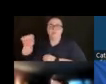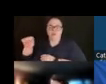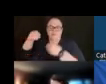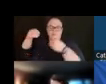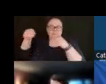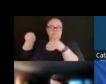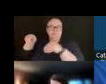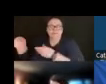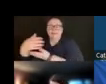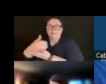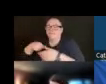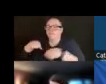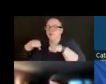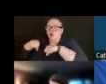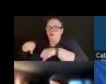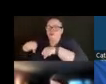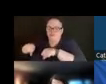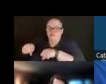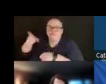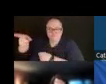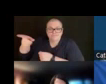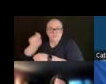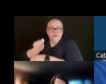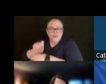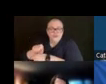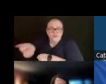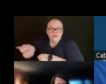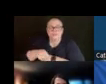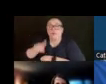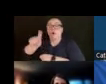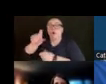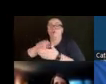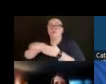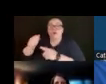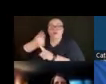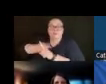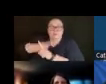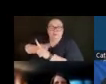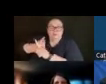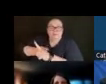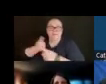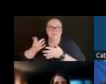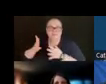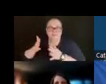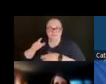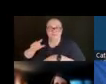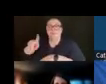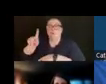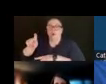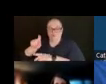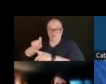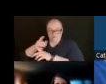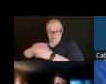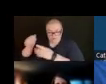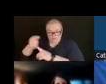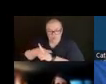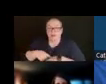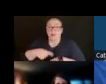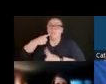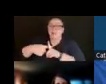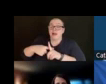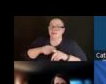carts. And Johnny makes $100 a month at his job. And so that is in addition to what he gets from